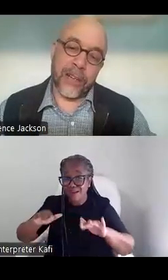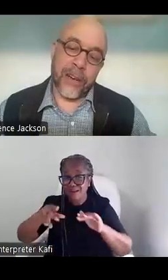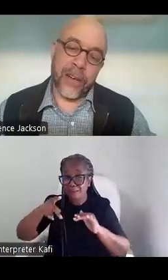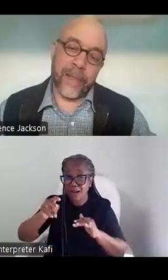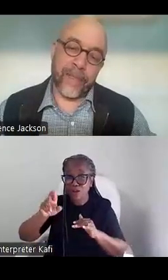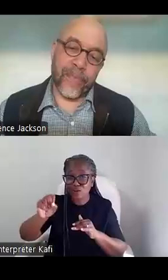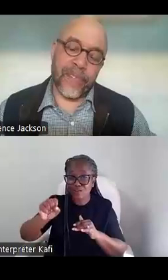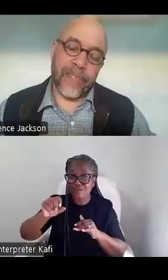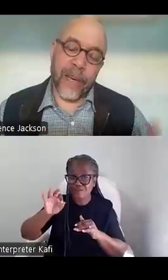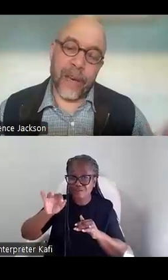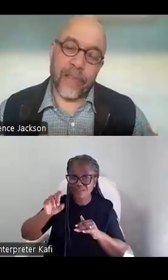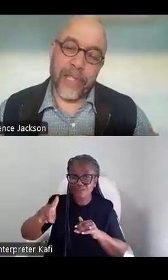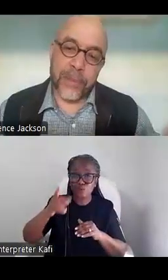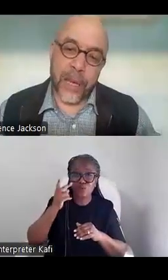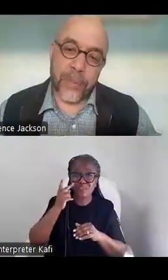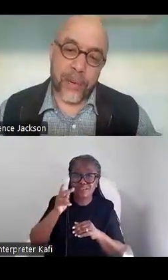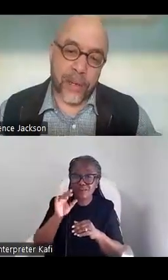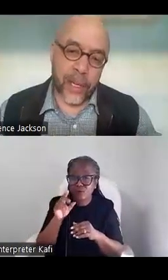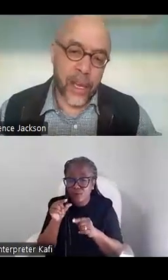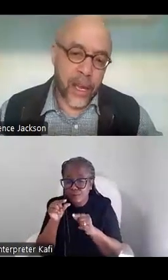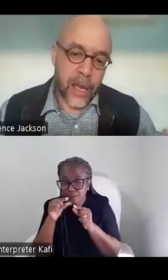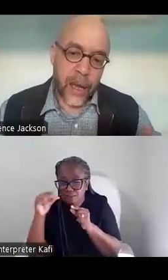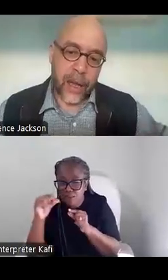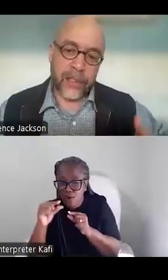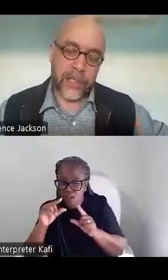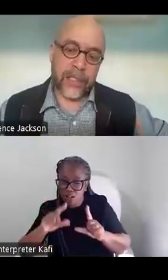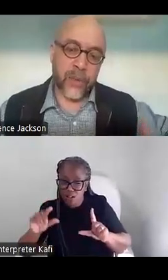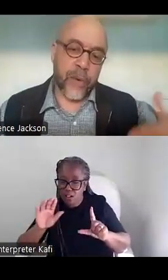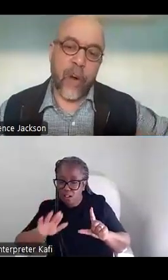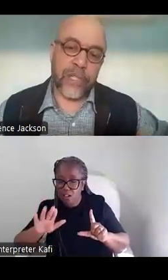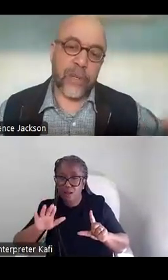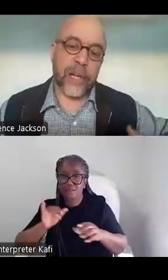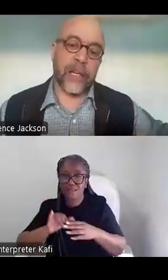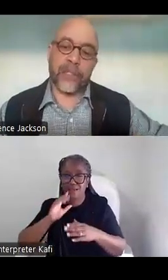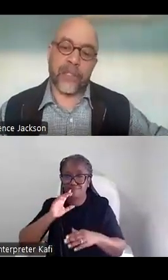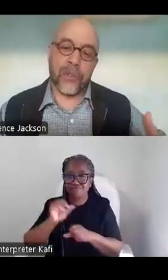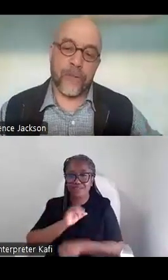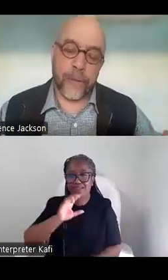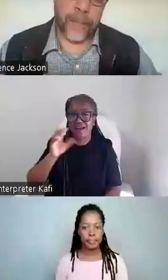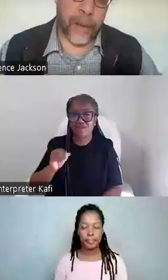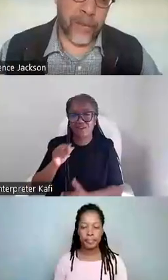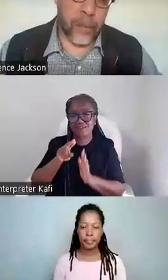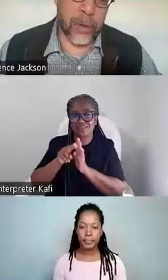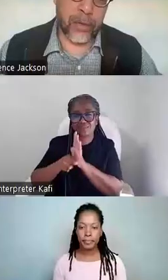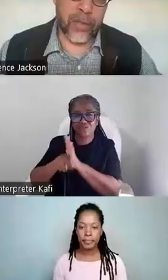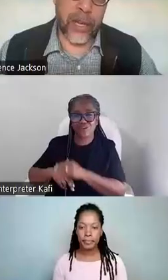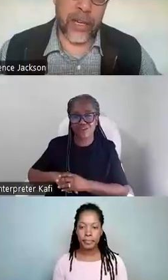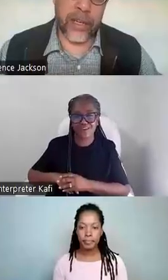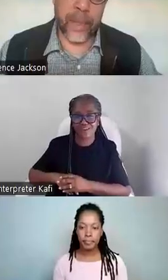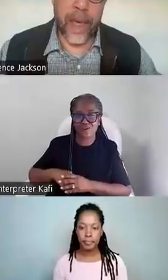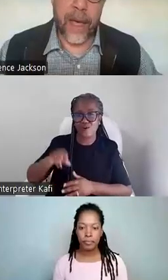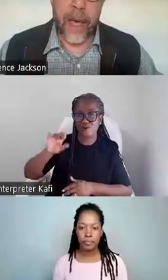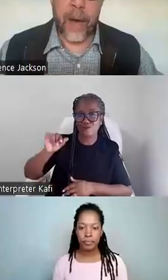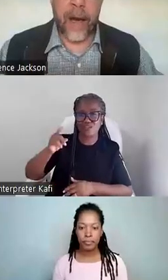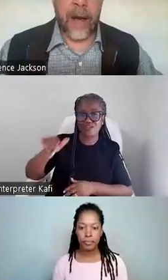like it's some kind of a sub shop there today. This is almost directly across the street from M&T Bank